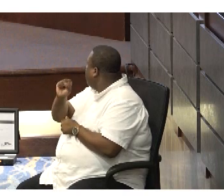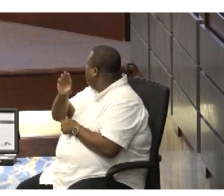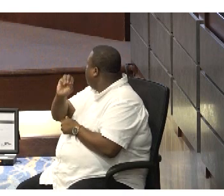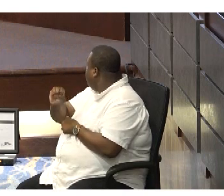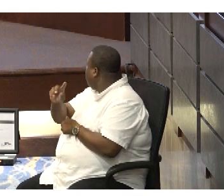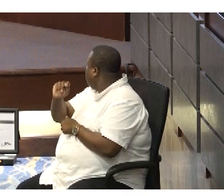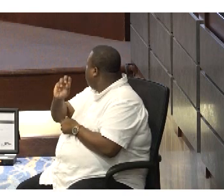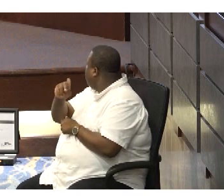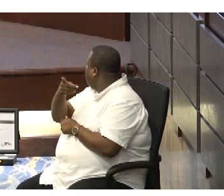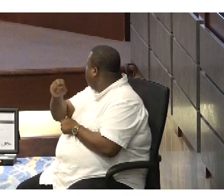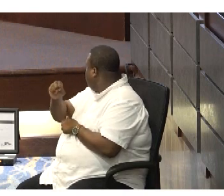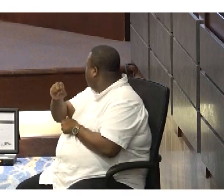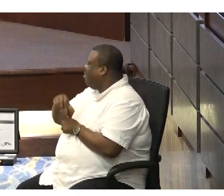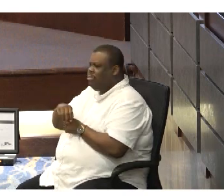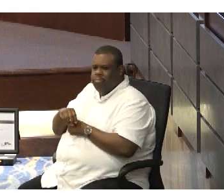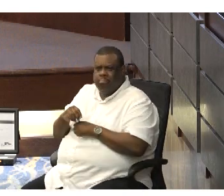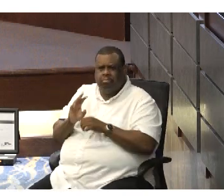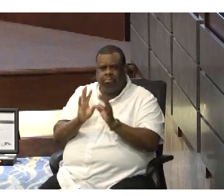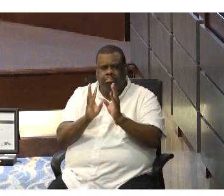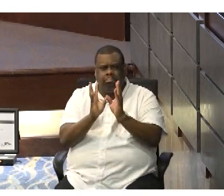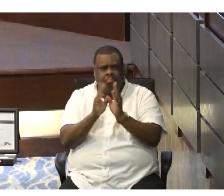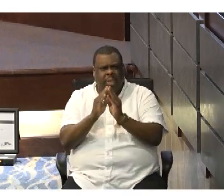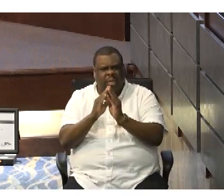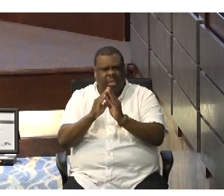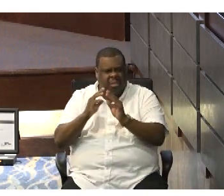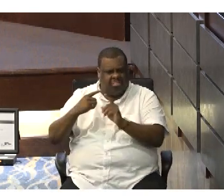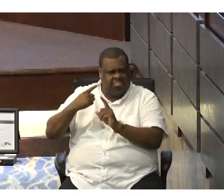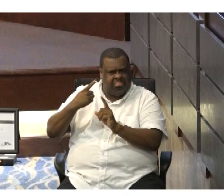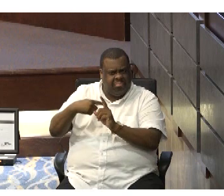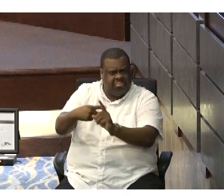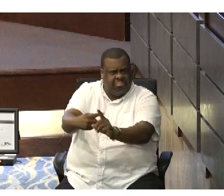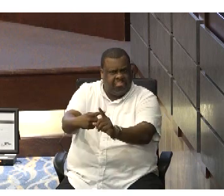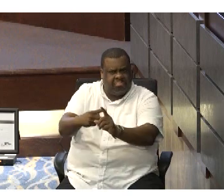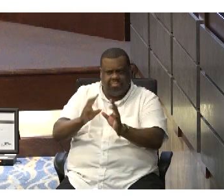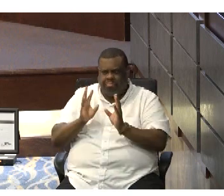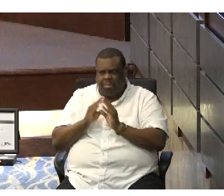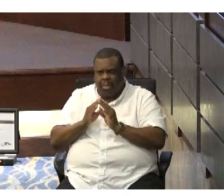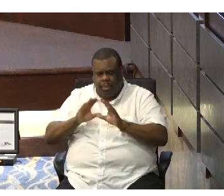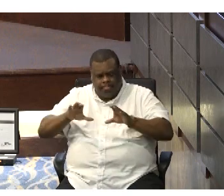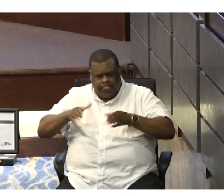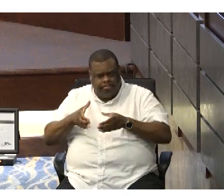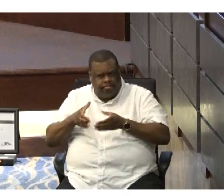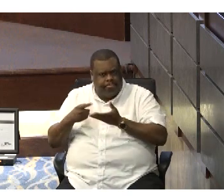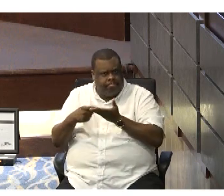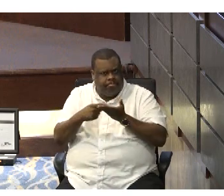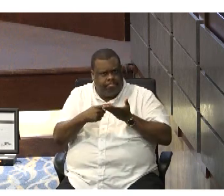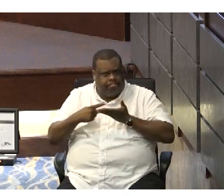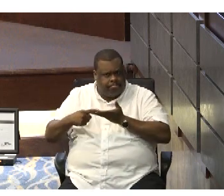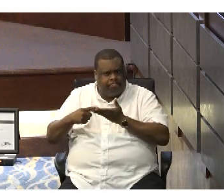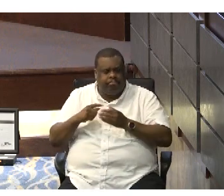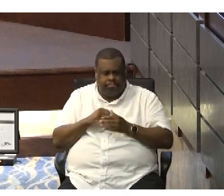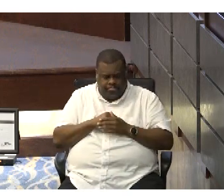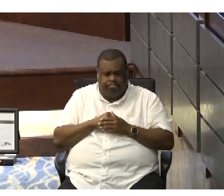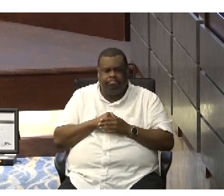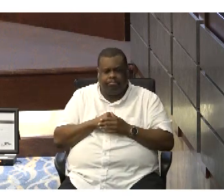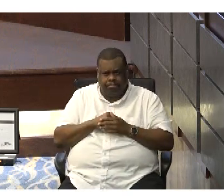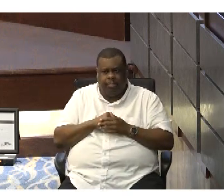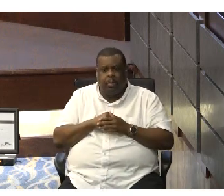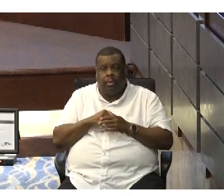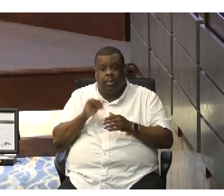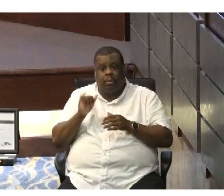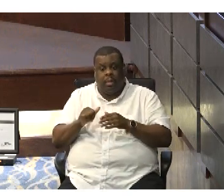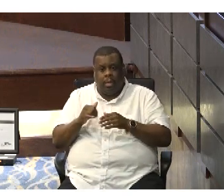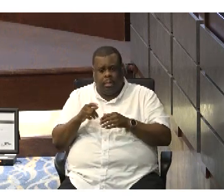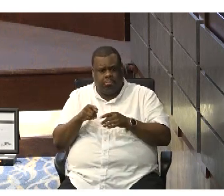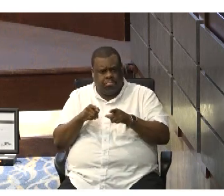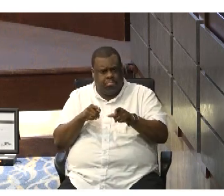monthly developers meeting. And those standards, draft standards, have been in use and proven for more than a year.